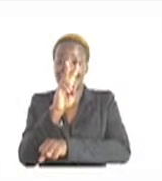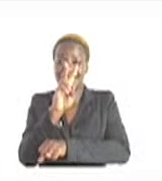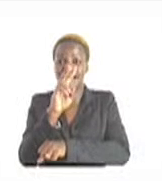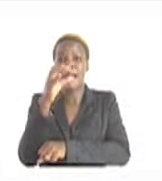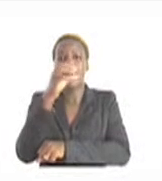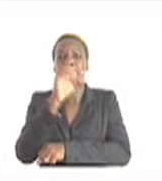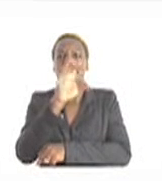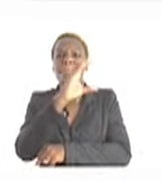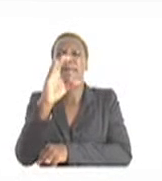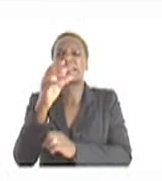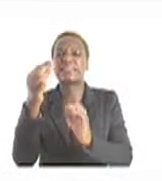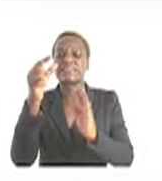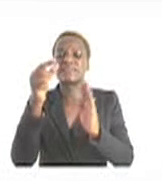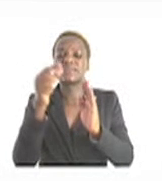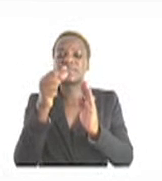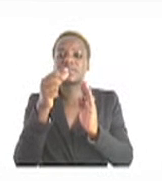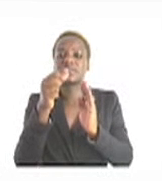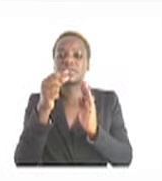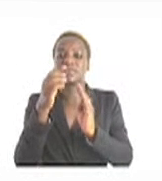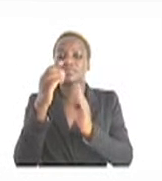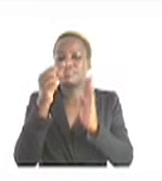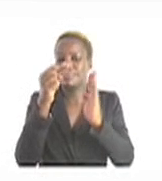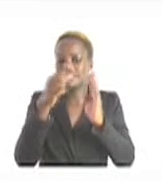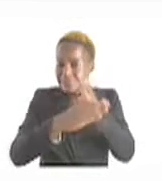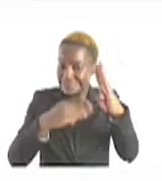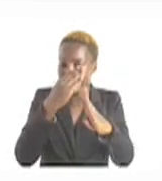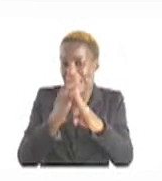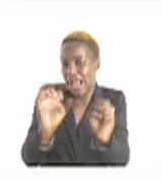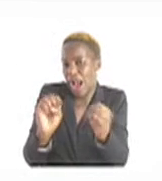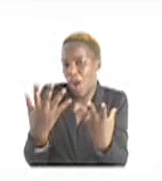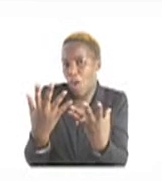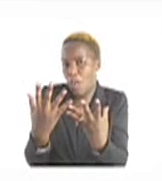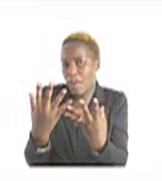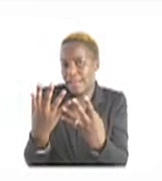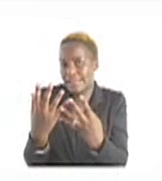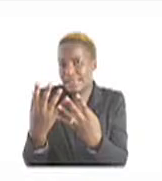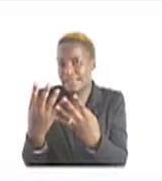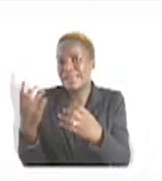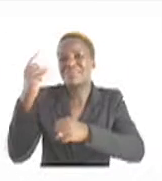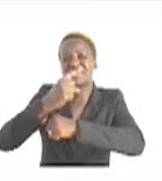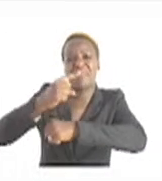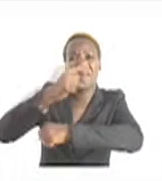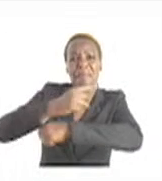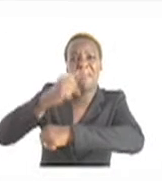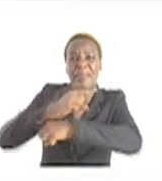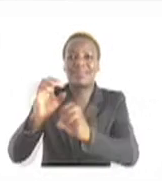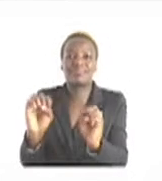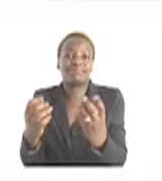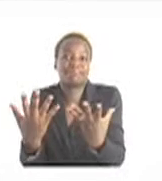has days. How many days does the month of